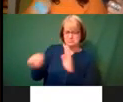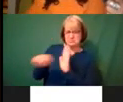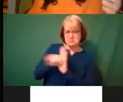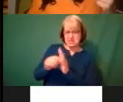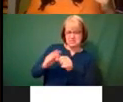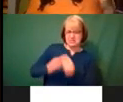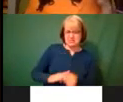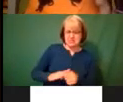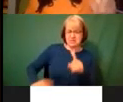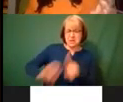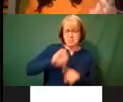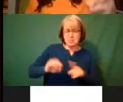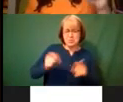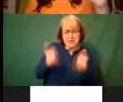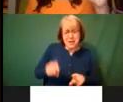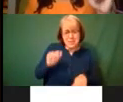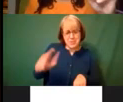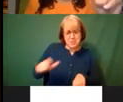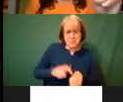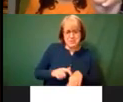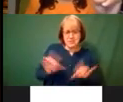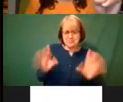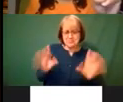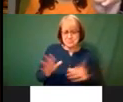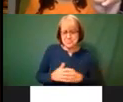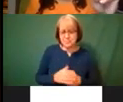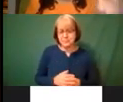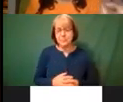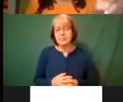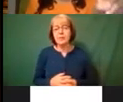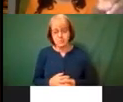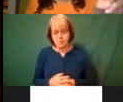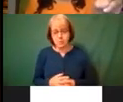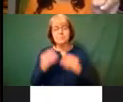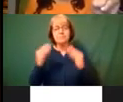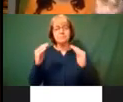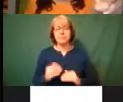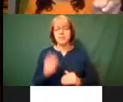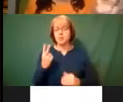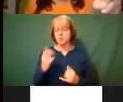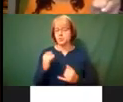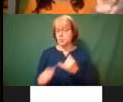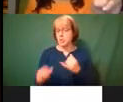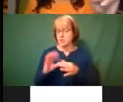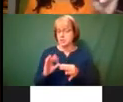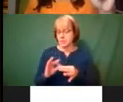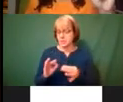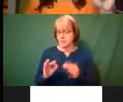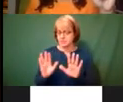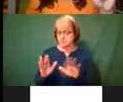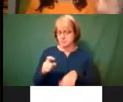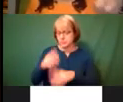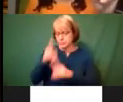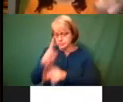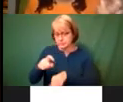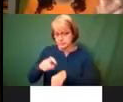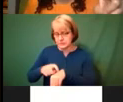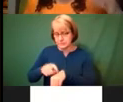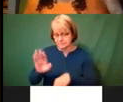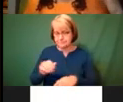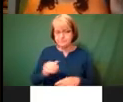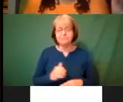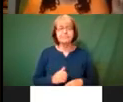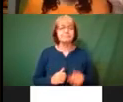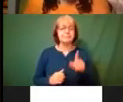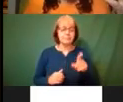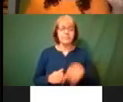time. Two last things I want to say, because I don't want to take up a ton of time. One of the things that came up for me was also the power of memory,